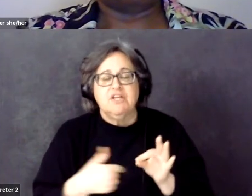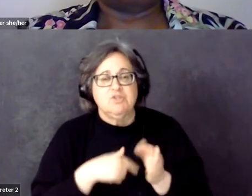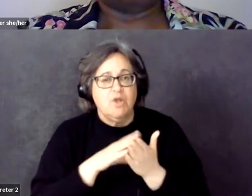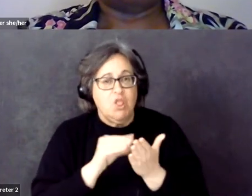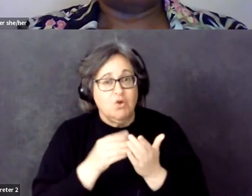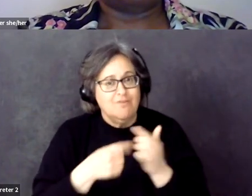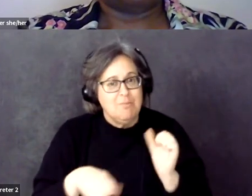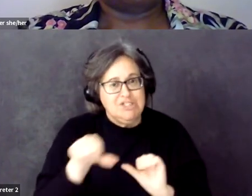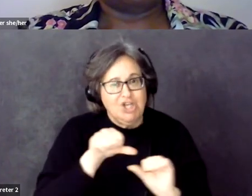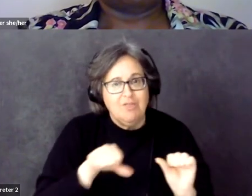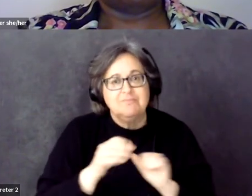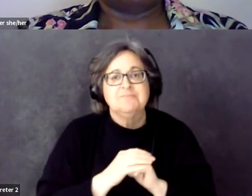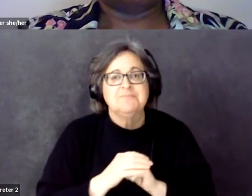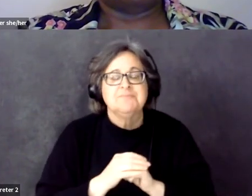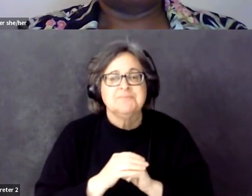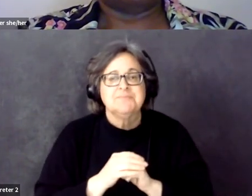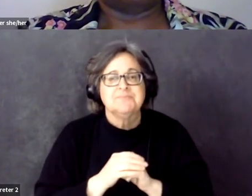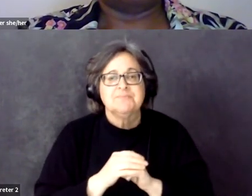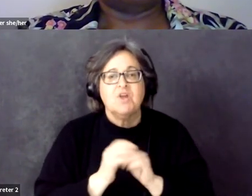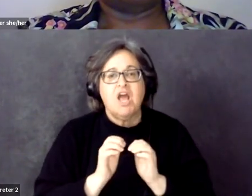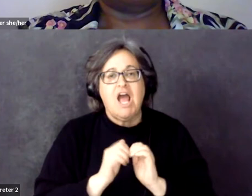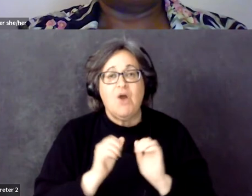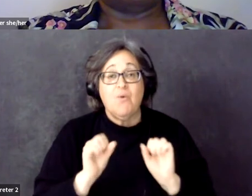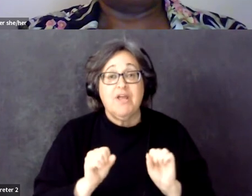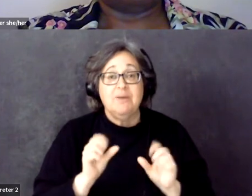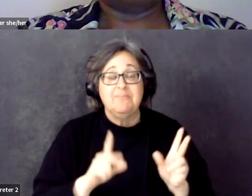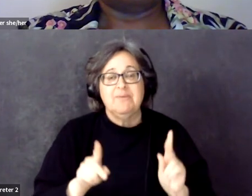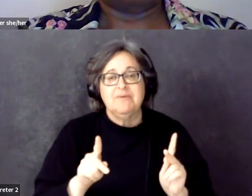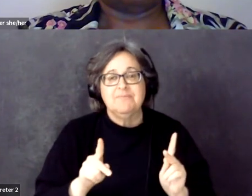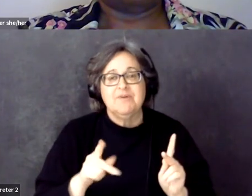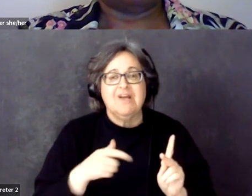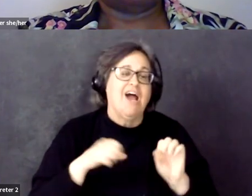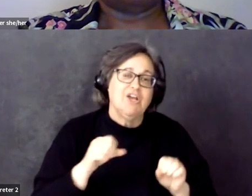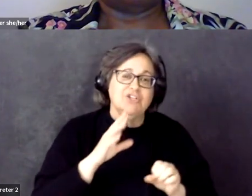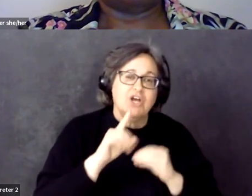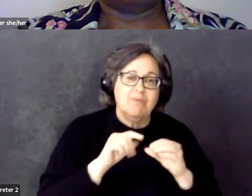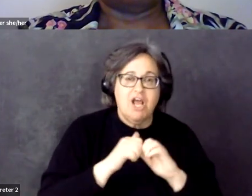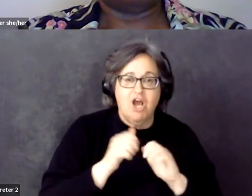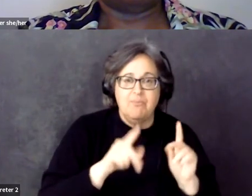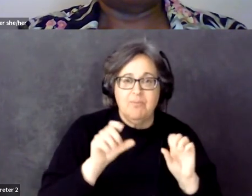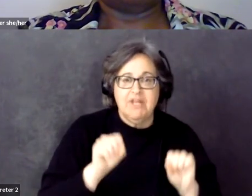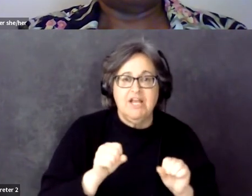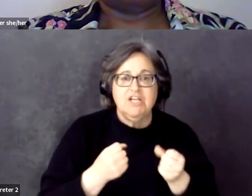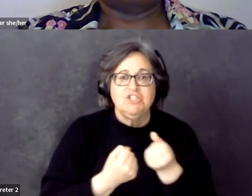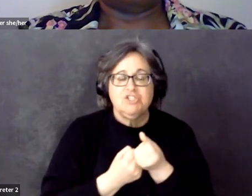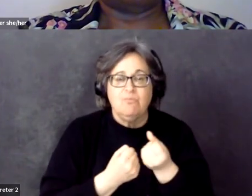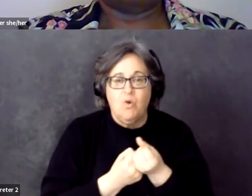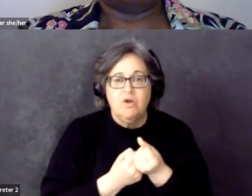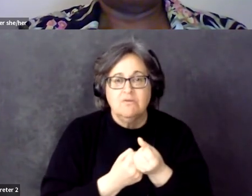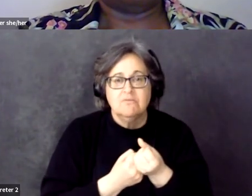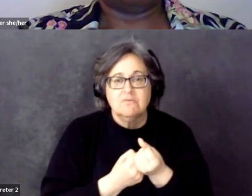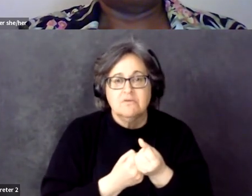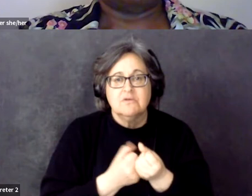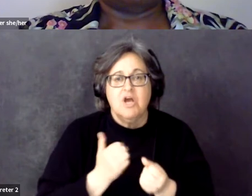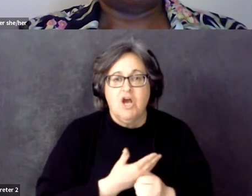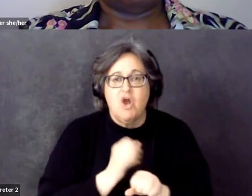each other. And then how can people, well, I could talk about how people can actually support this